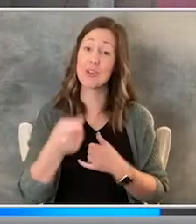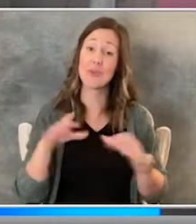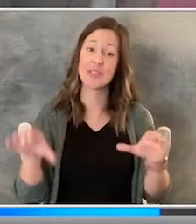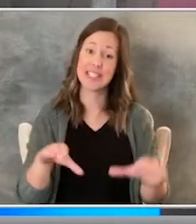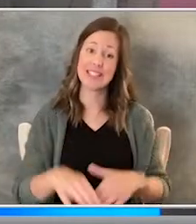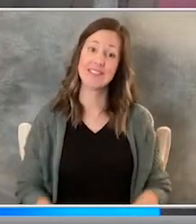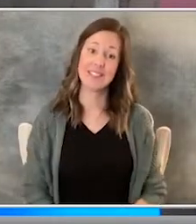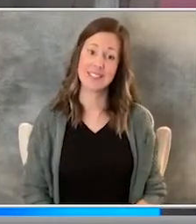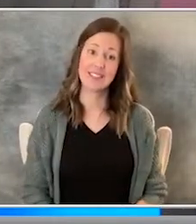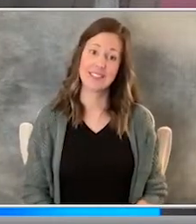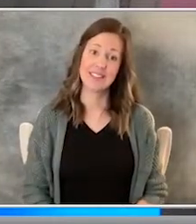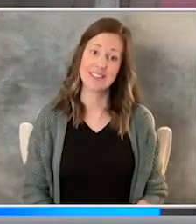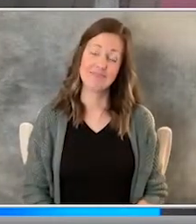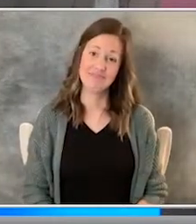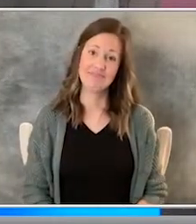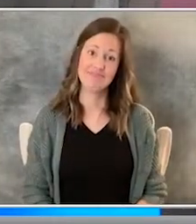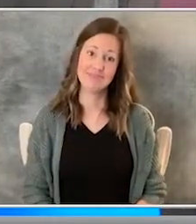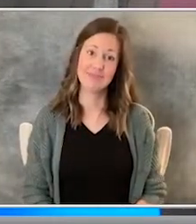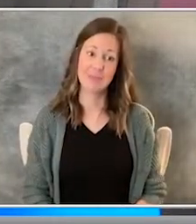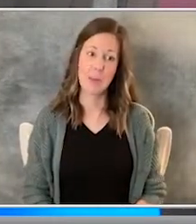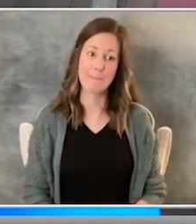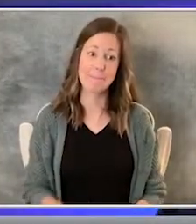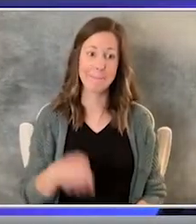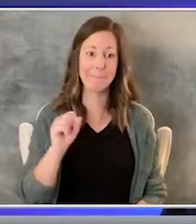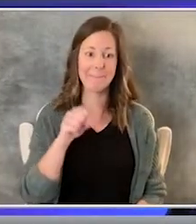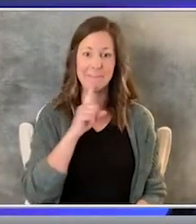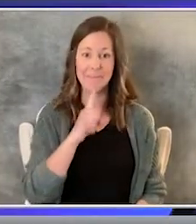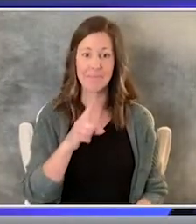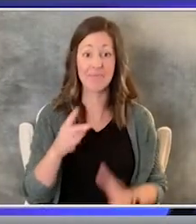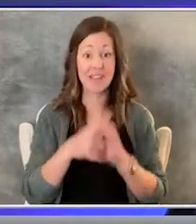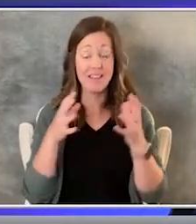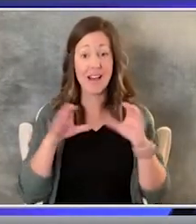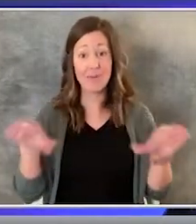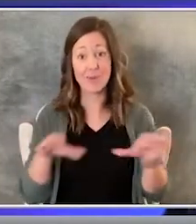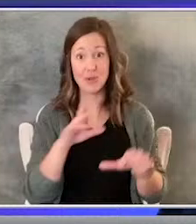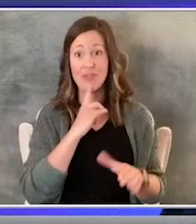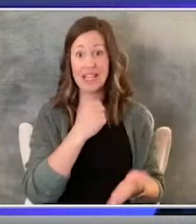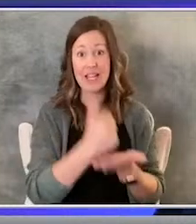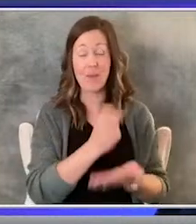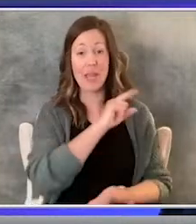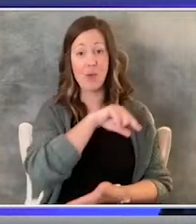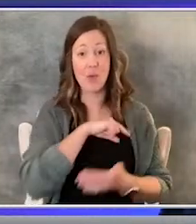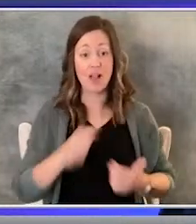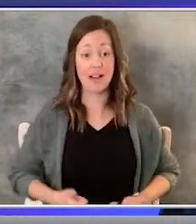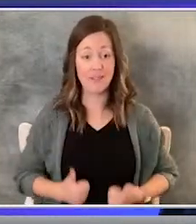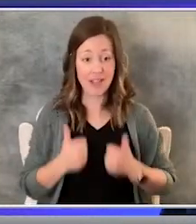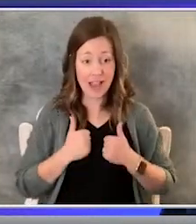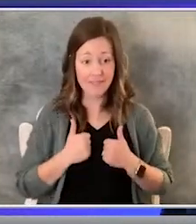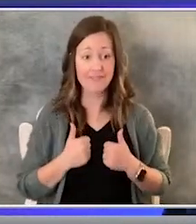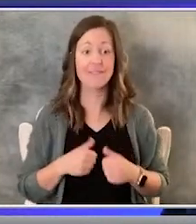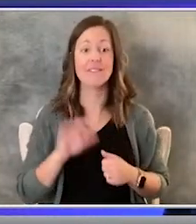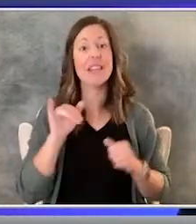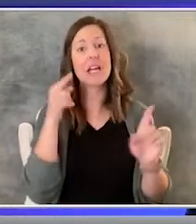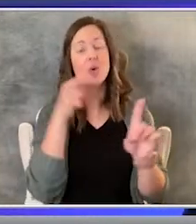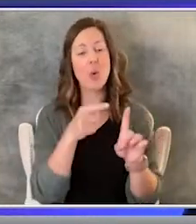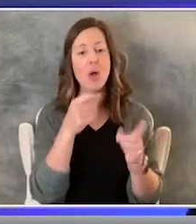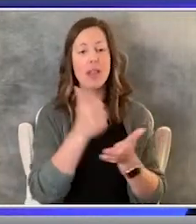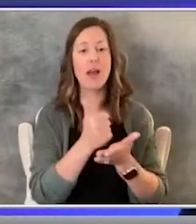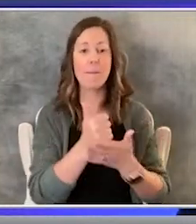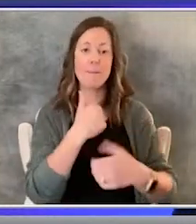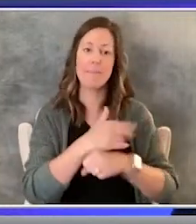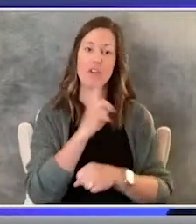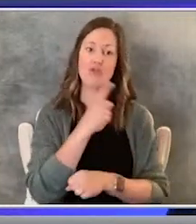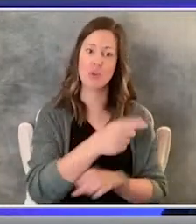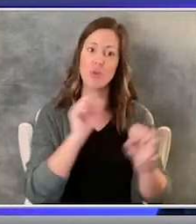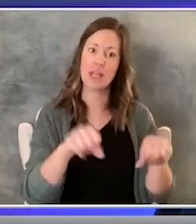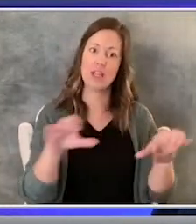grandkid. So I've just got a couple. I'm a little behind Dr. Kennedy, but we've become pretty good buddies. That's Jackson. And I know you read Dr. Seuss